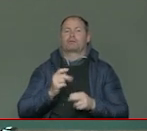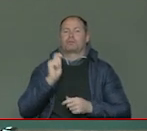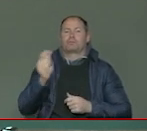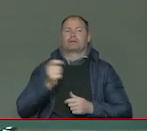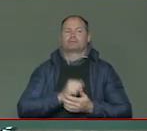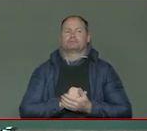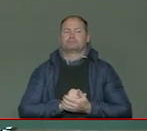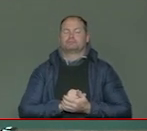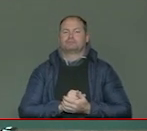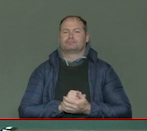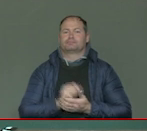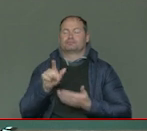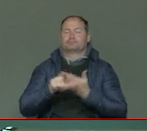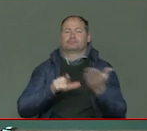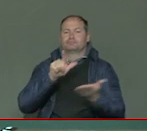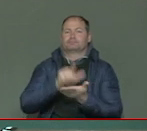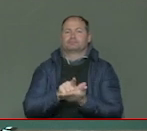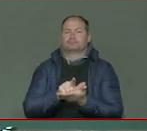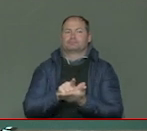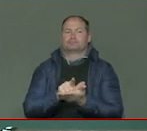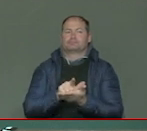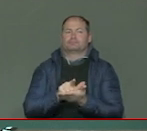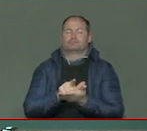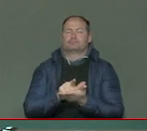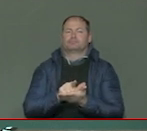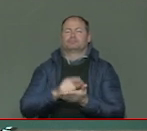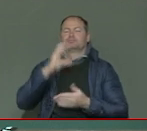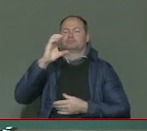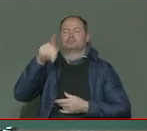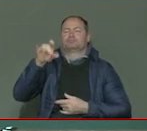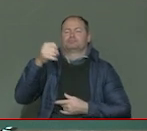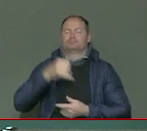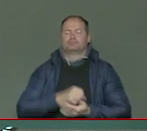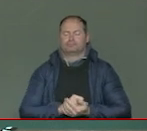the 108,000 will be in our CPJ.